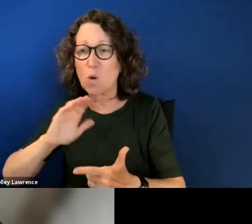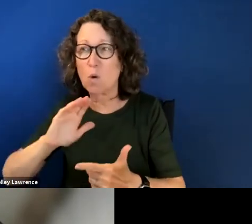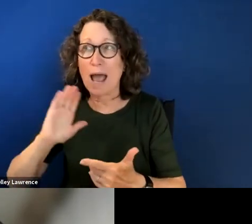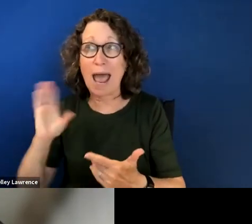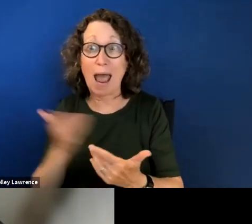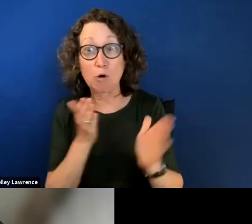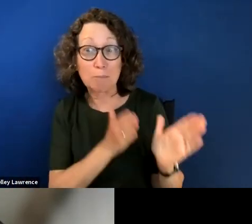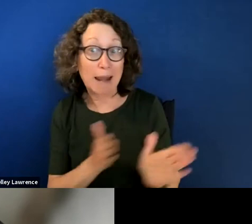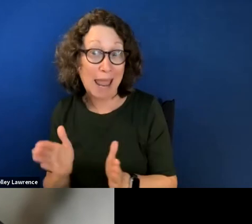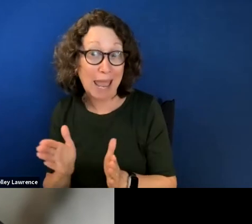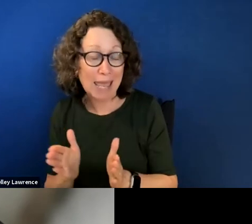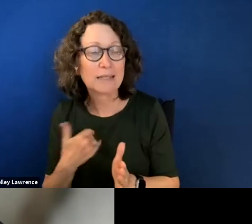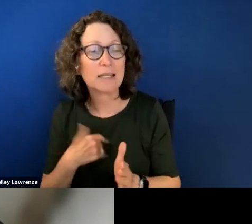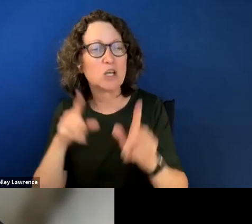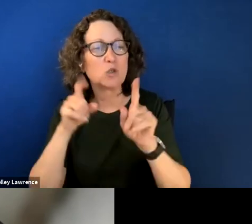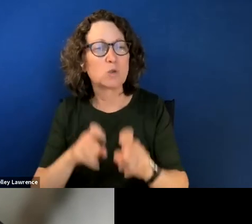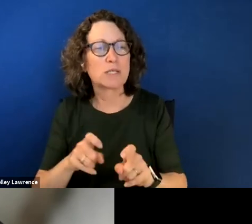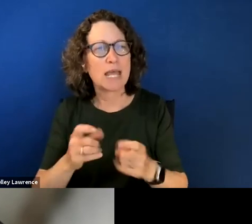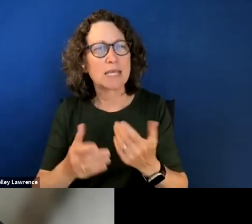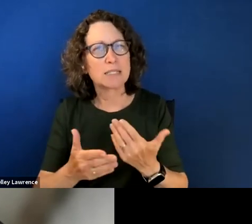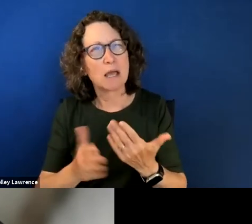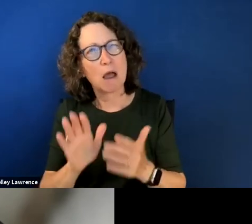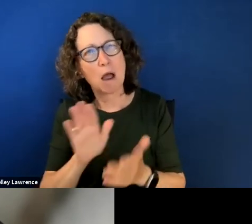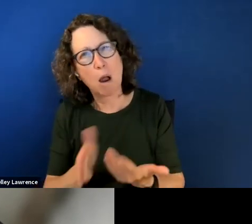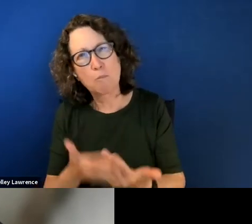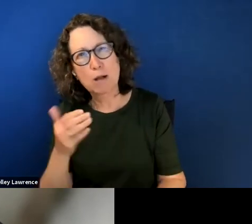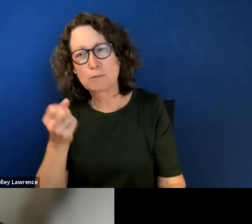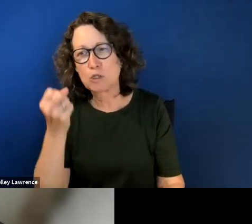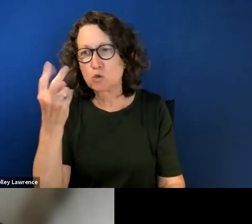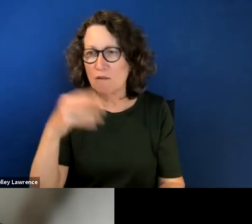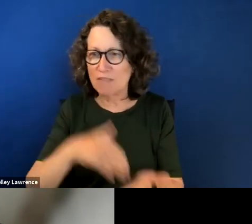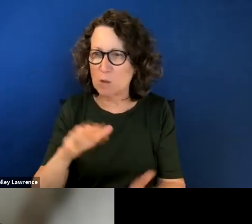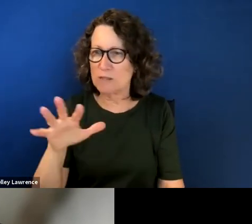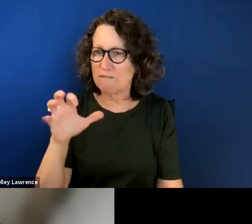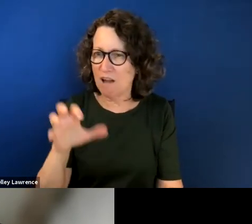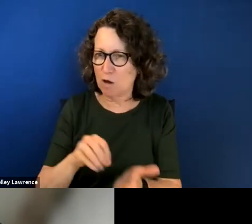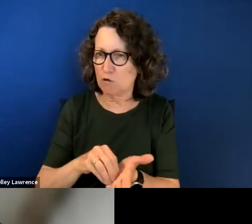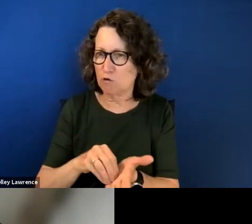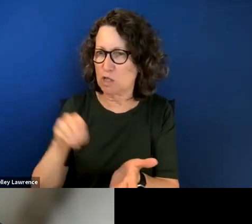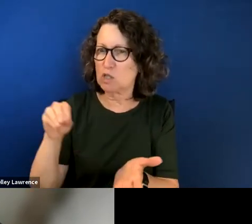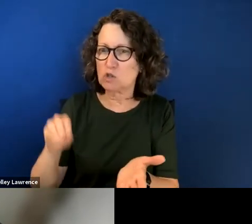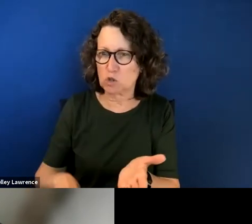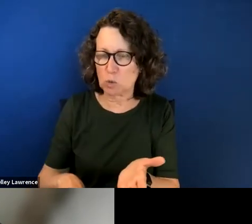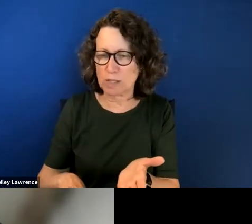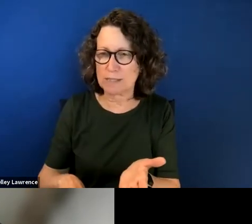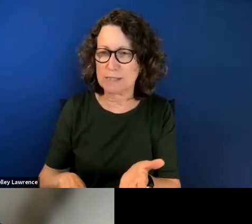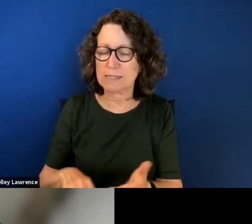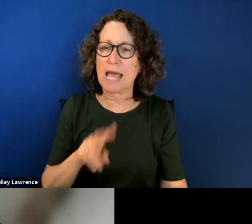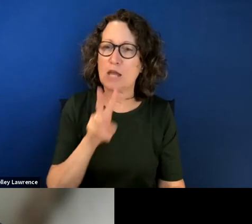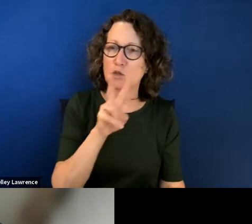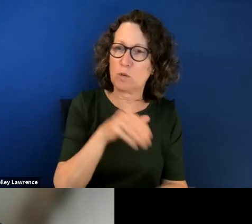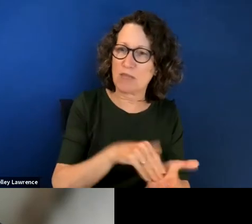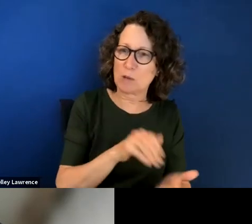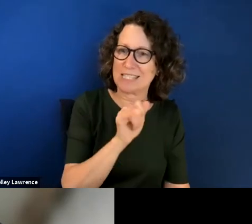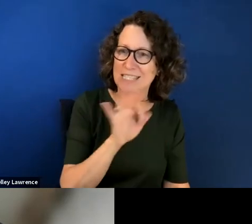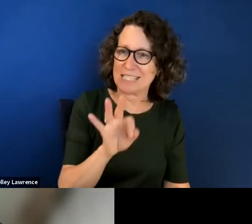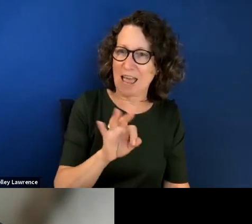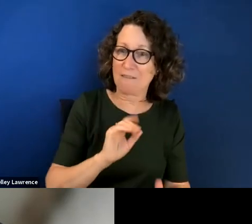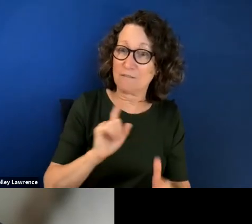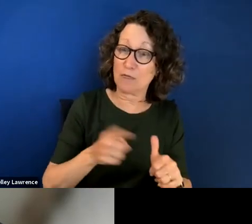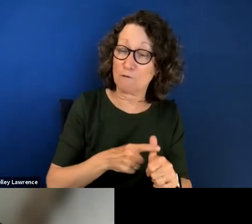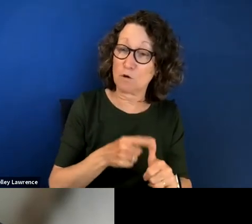So our plan is to test approximately 12,500 students and 2,000 staff in the